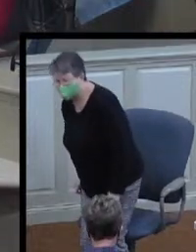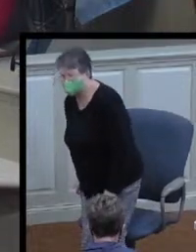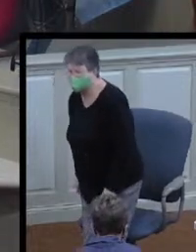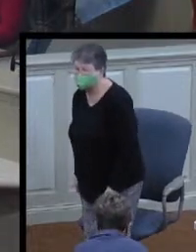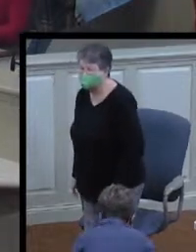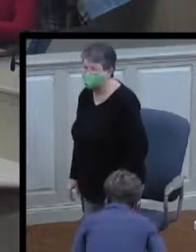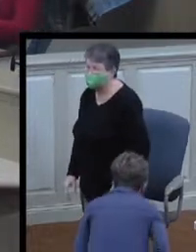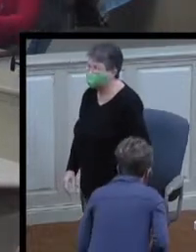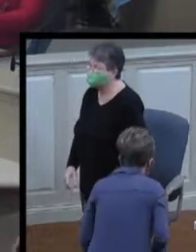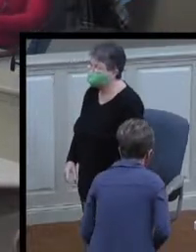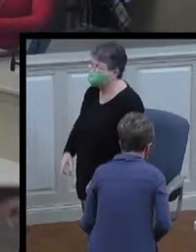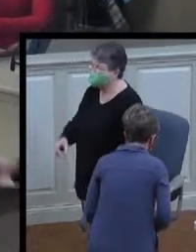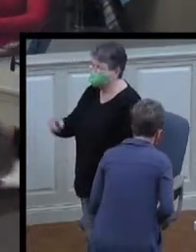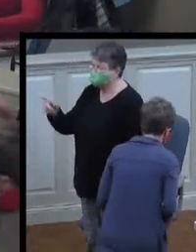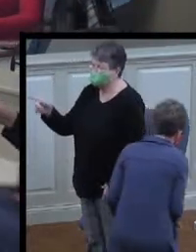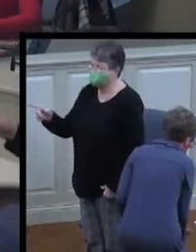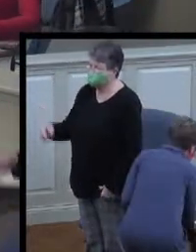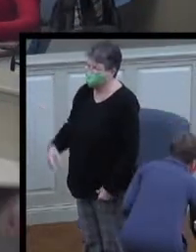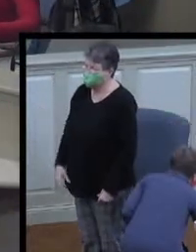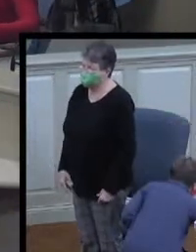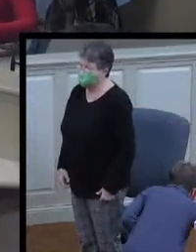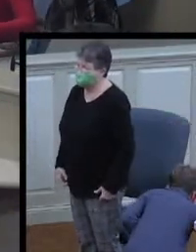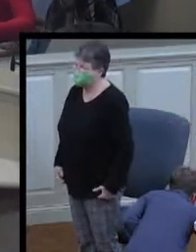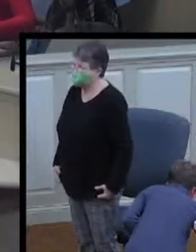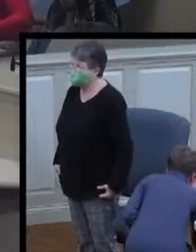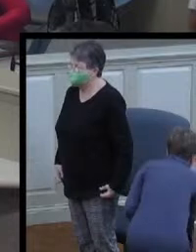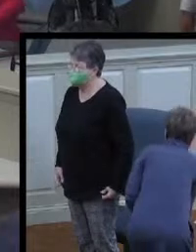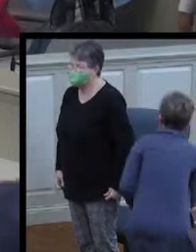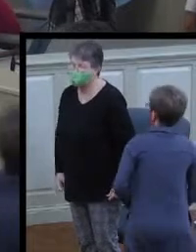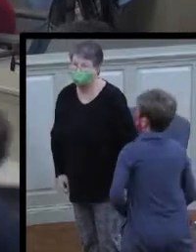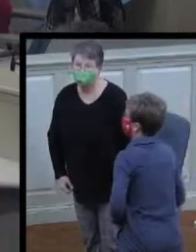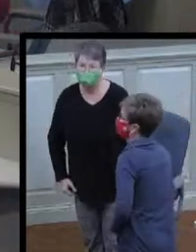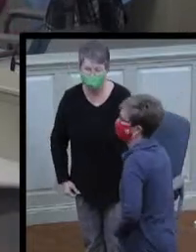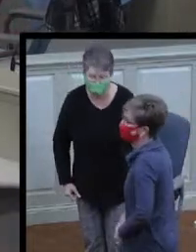in. Right up here, right up here, right up here.